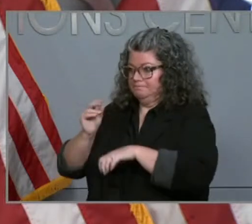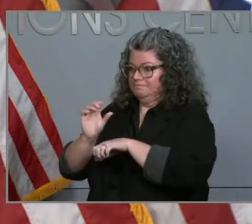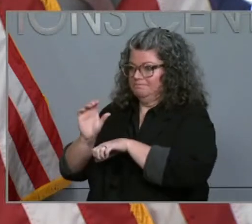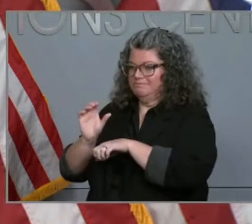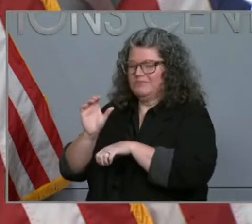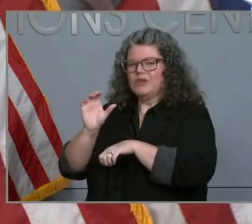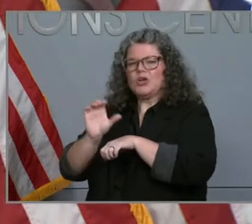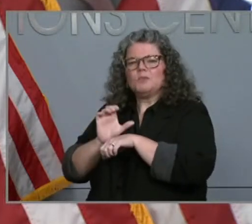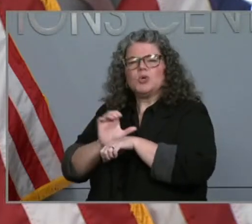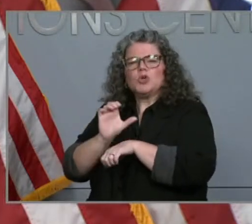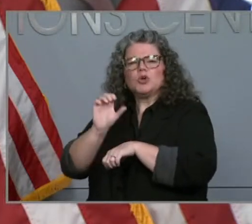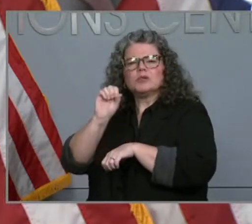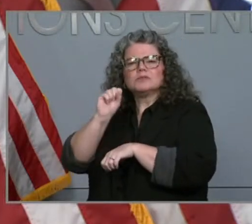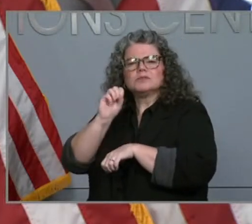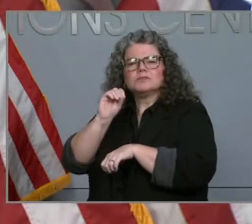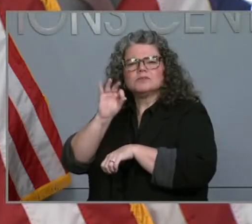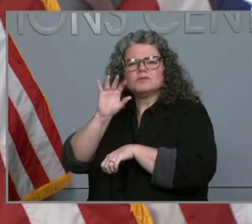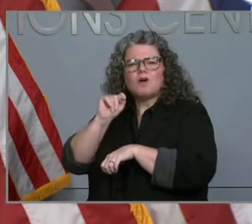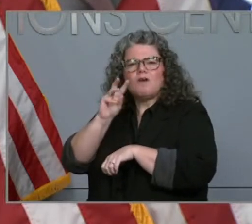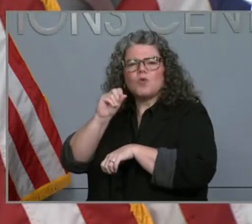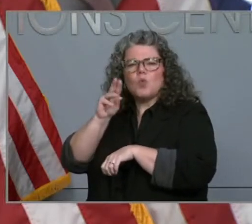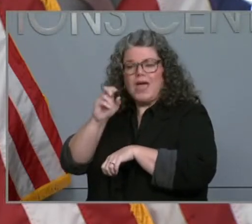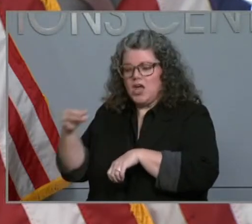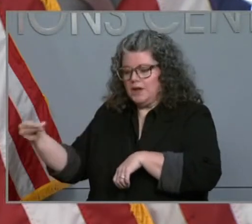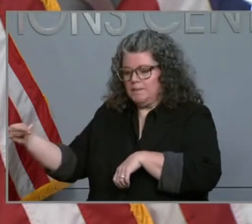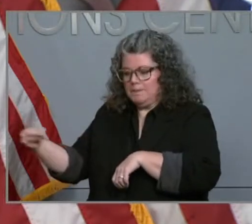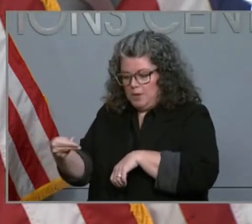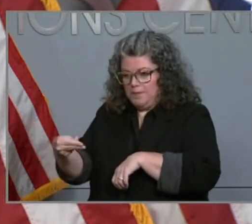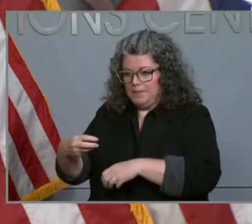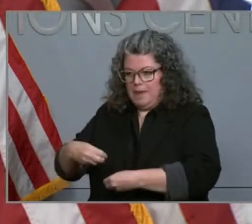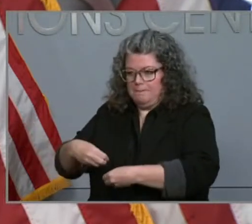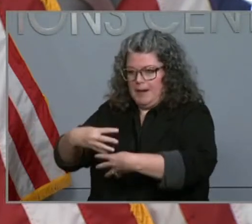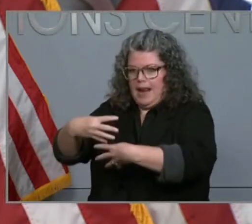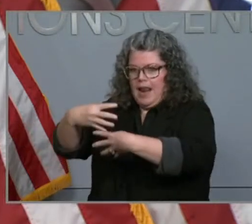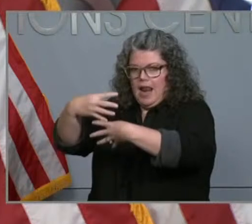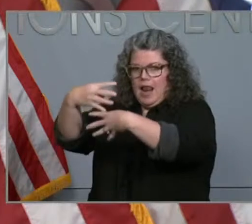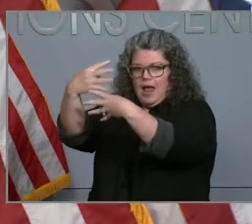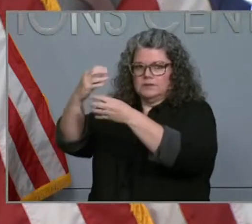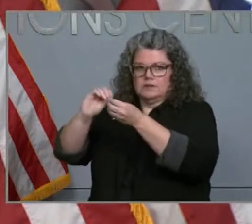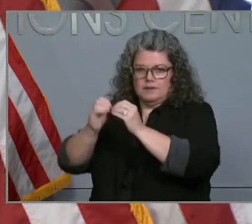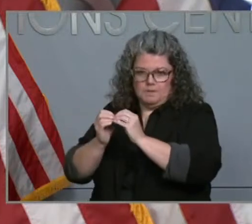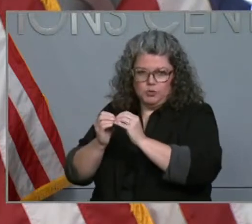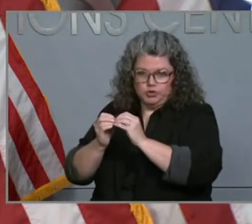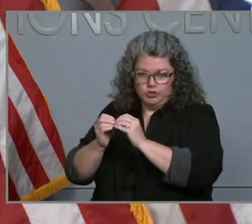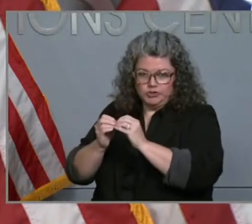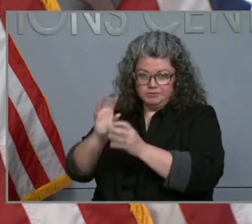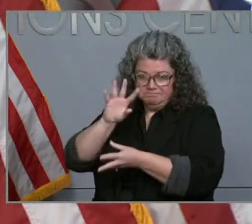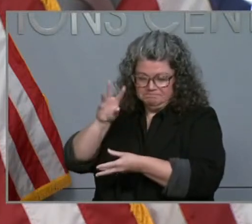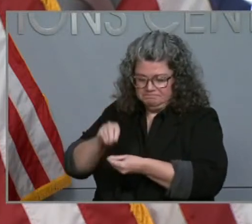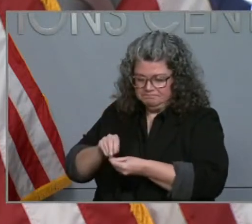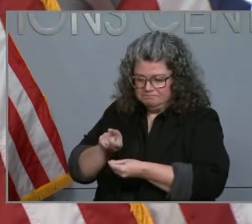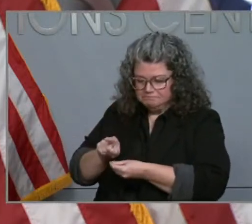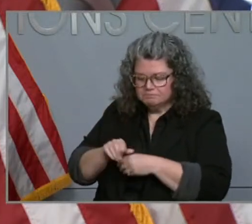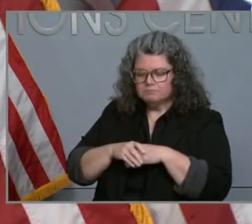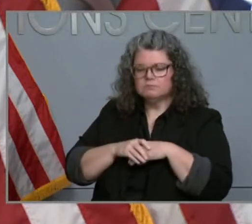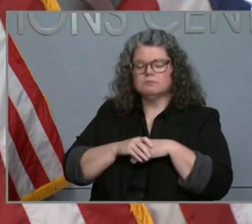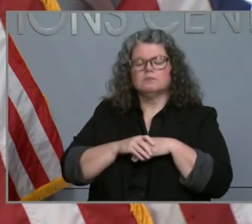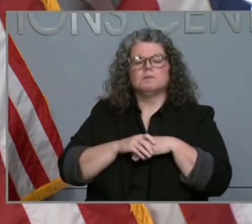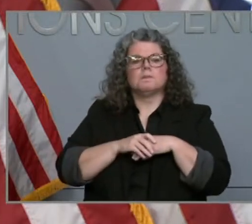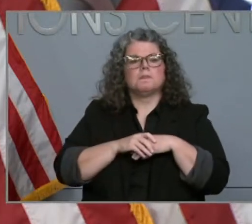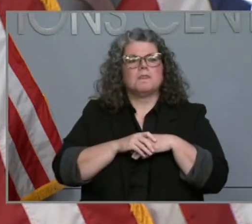counting software and aggregate and upload from that. So, at